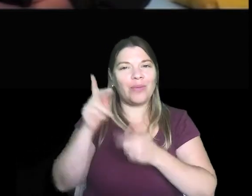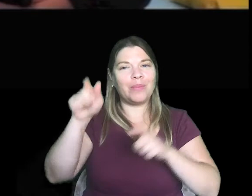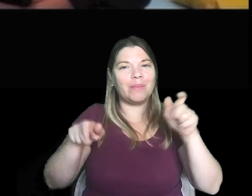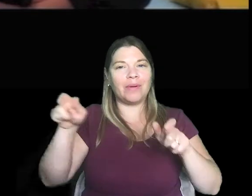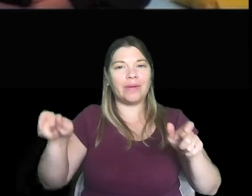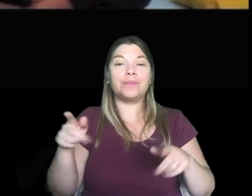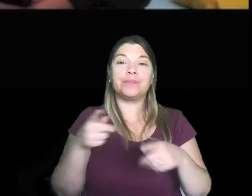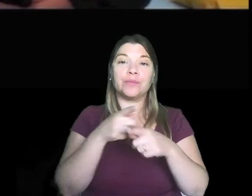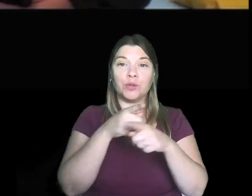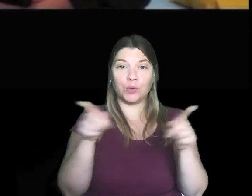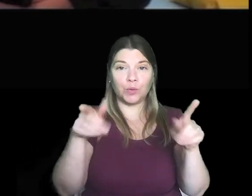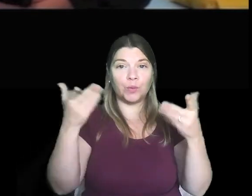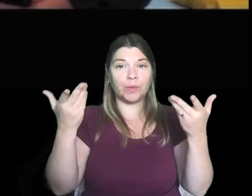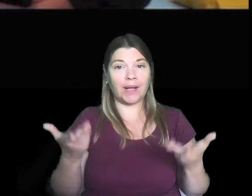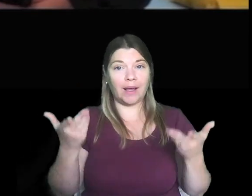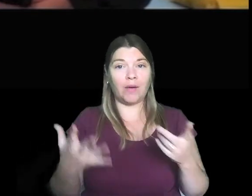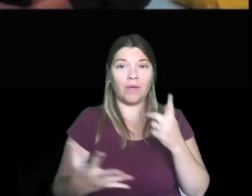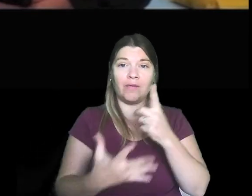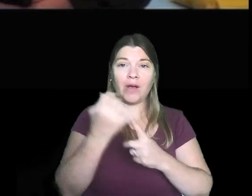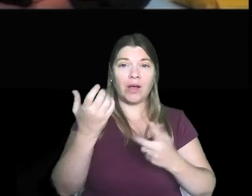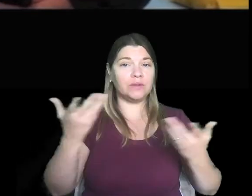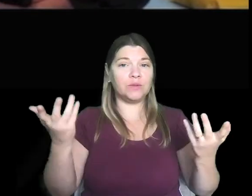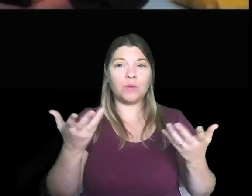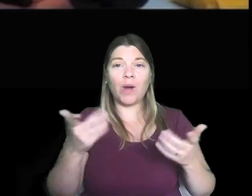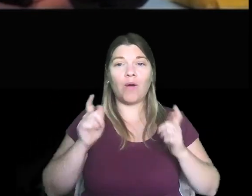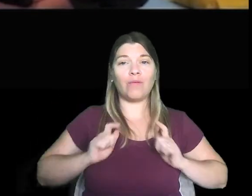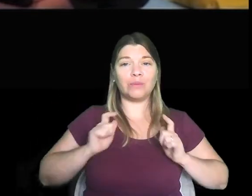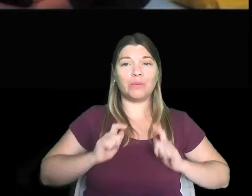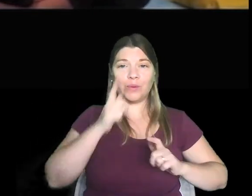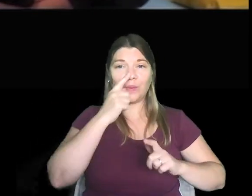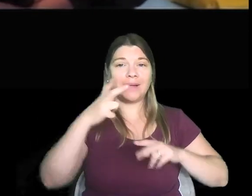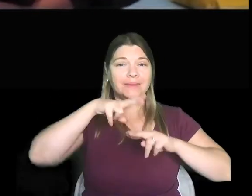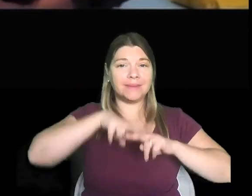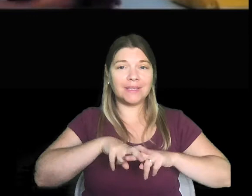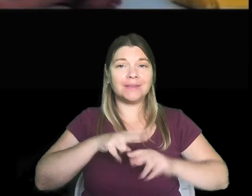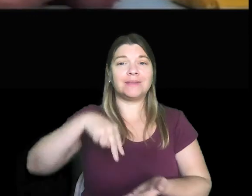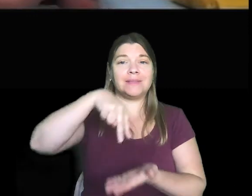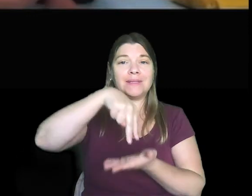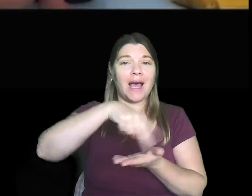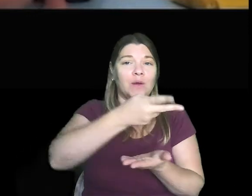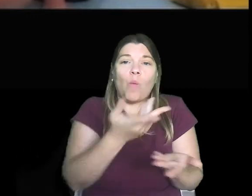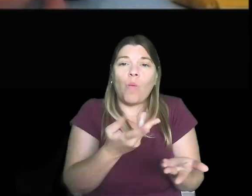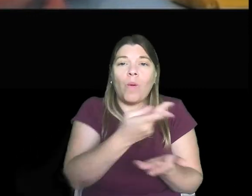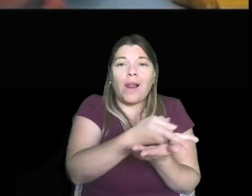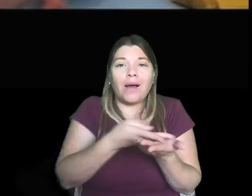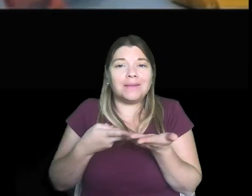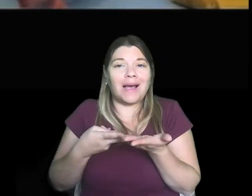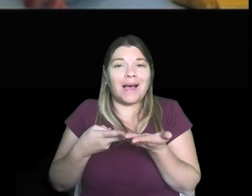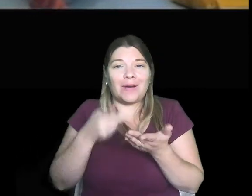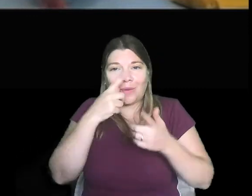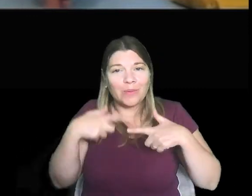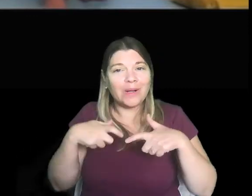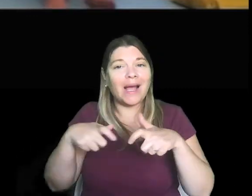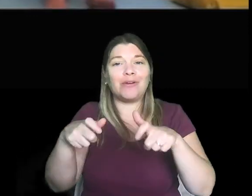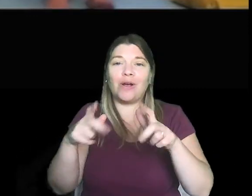sit, stand or lay and follow us along on our sensory journey? Alice relaxes into her